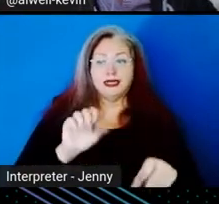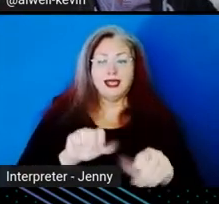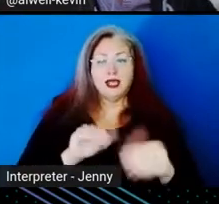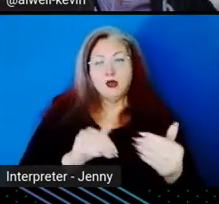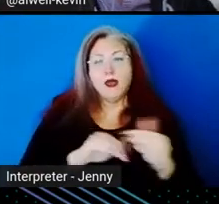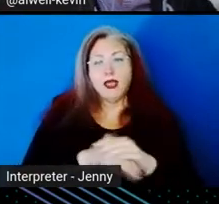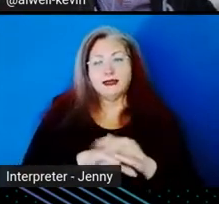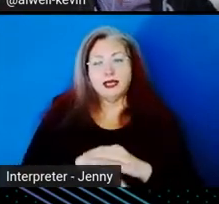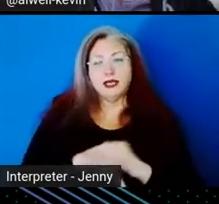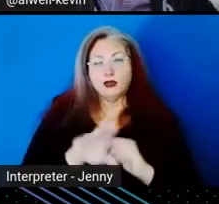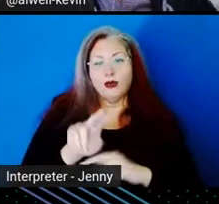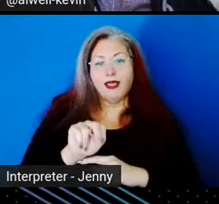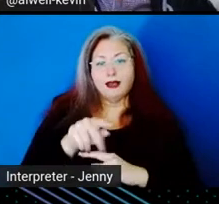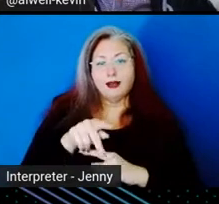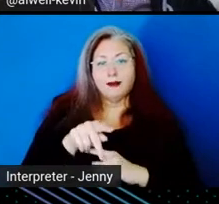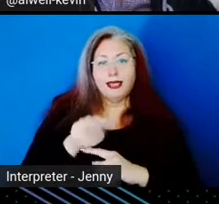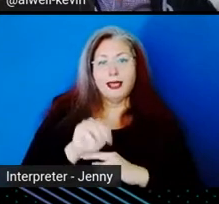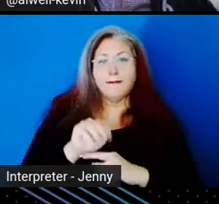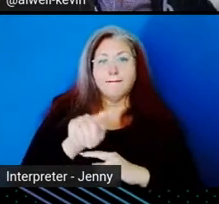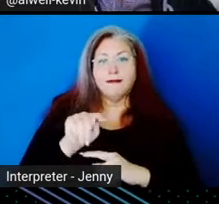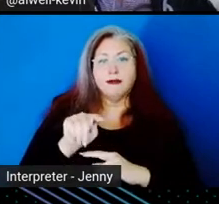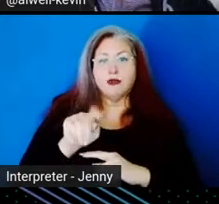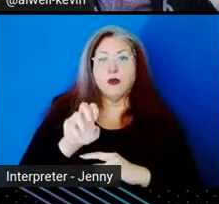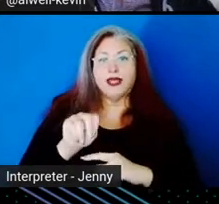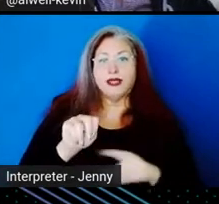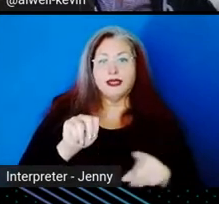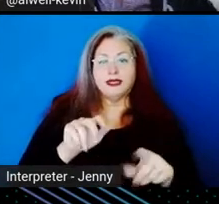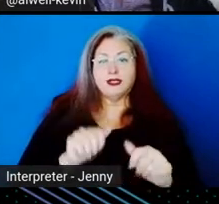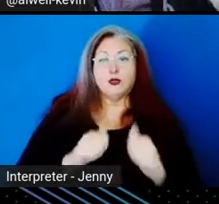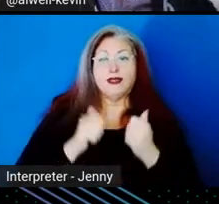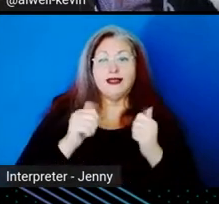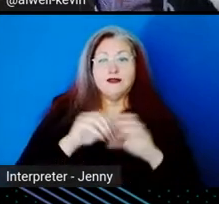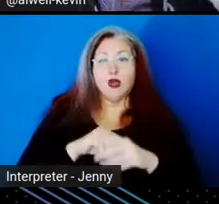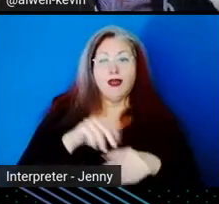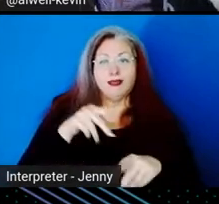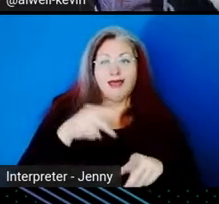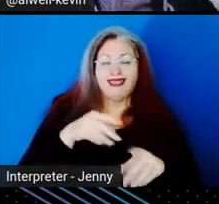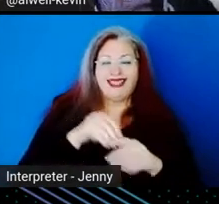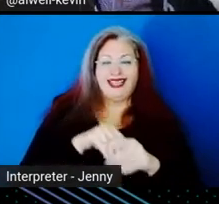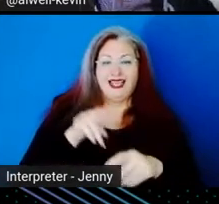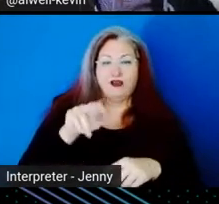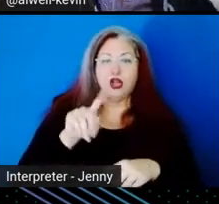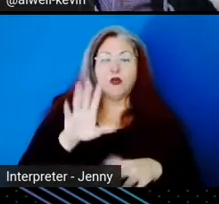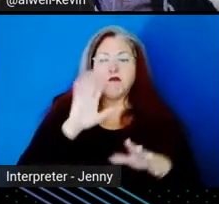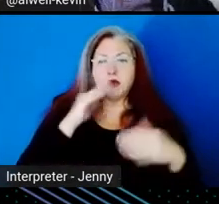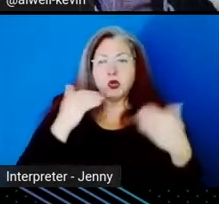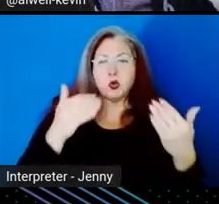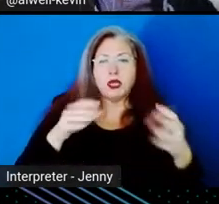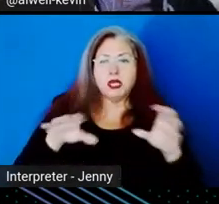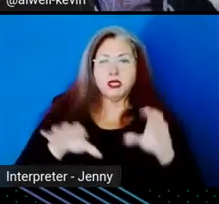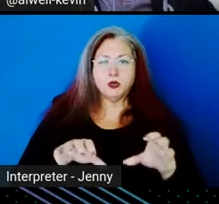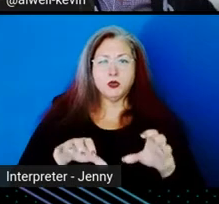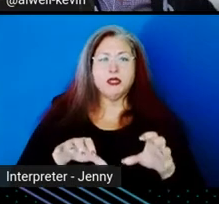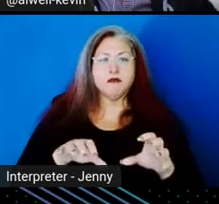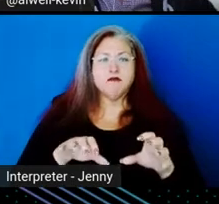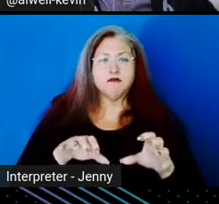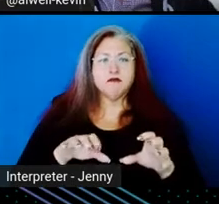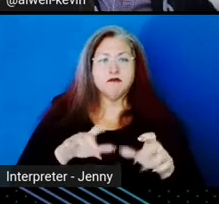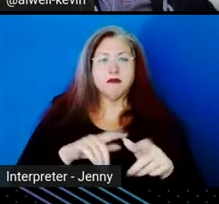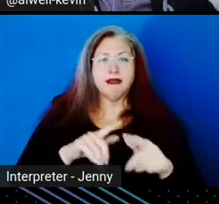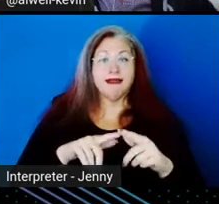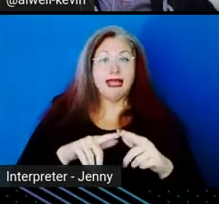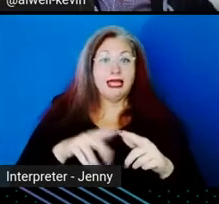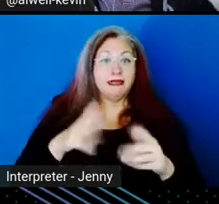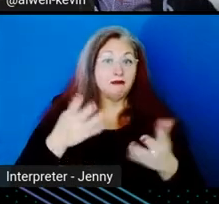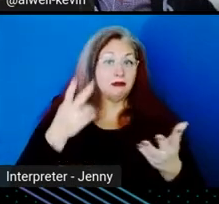access your NPM token, which lives on this path within my vault. So I'm going to go ahead and do that, and we'll kick it off and see how it